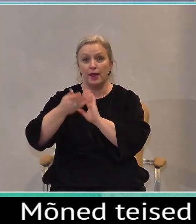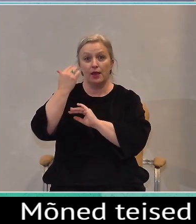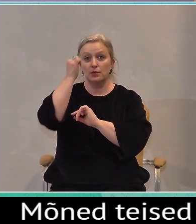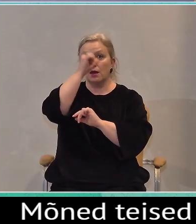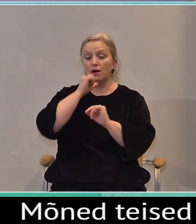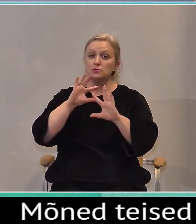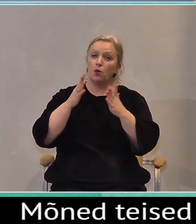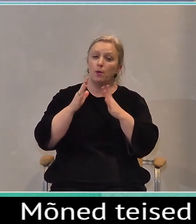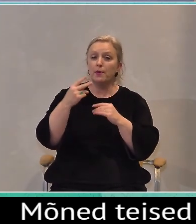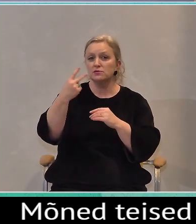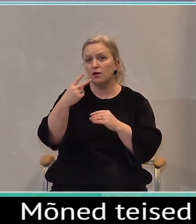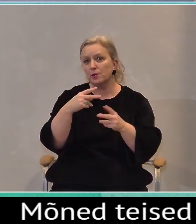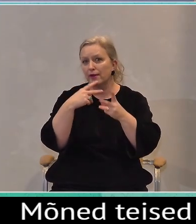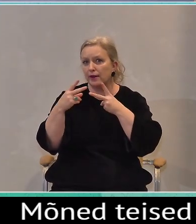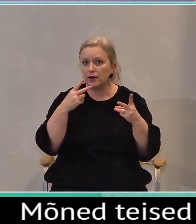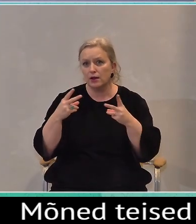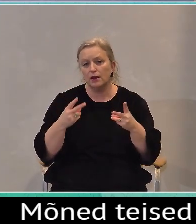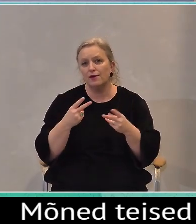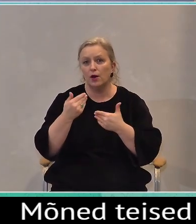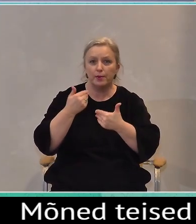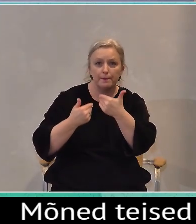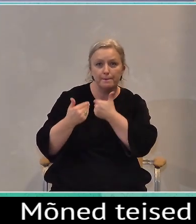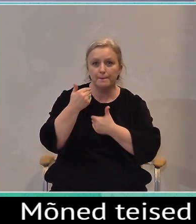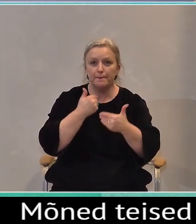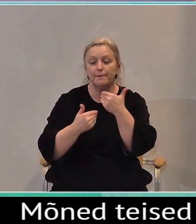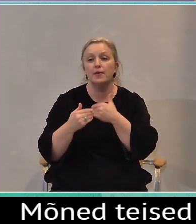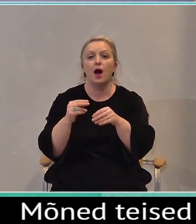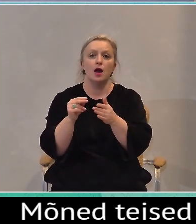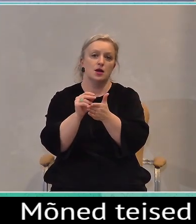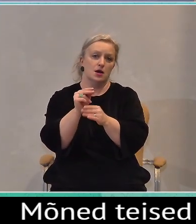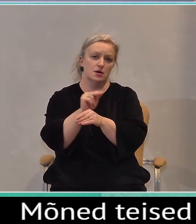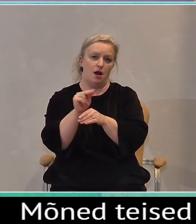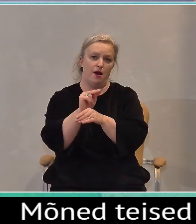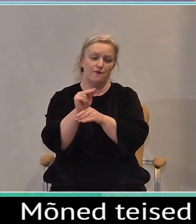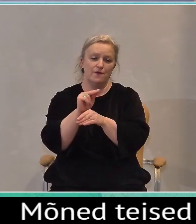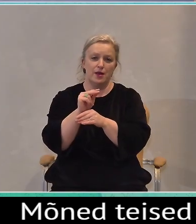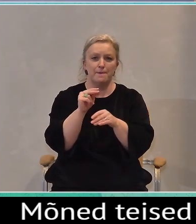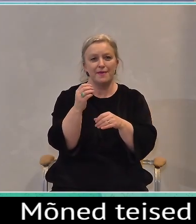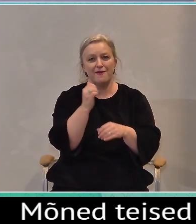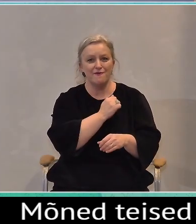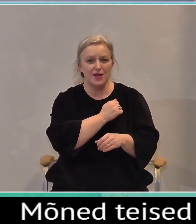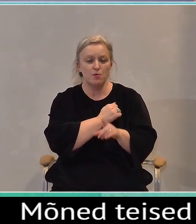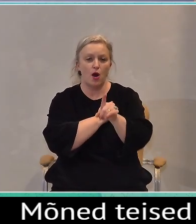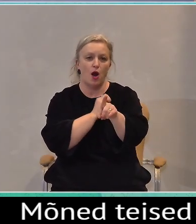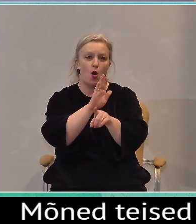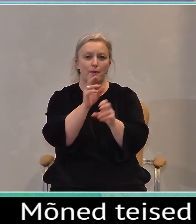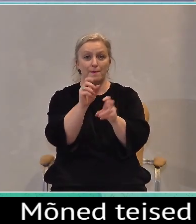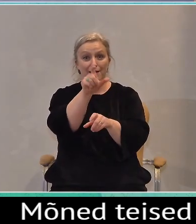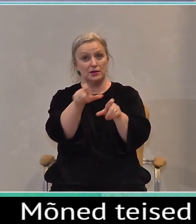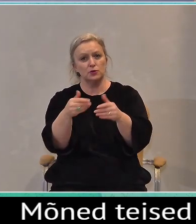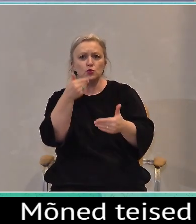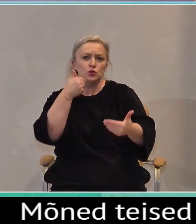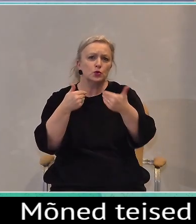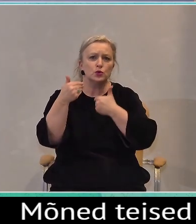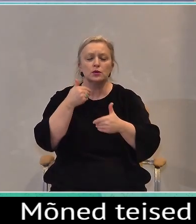queries that we have been registering systematically. Within the last year, we have received 20 queries from